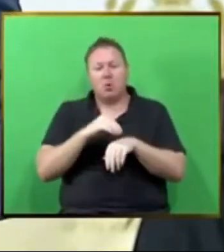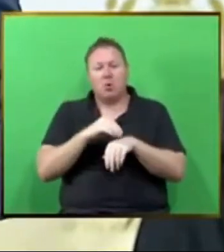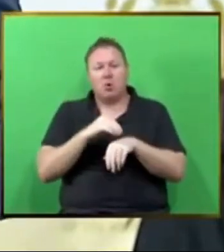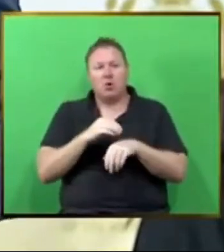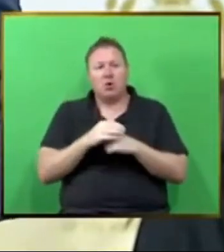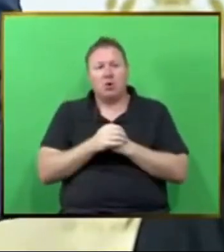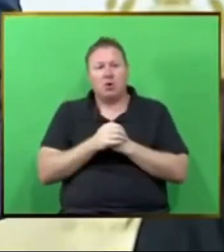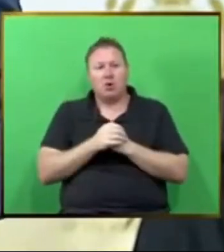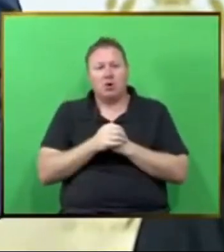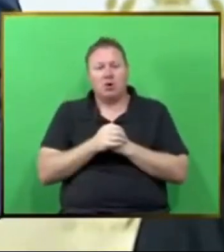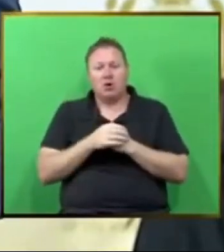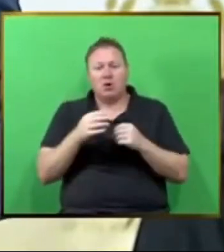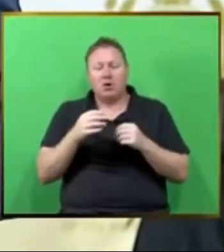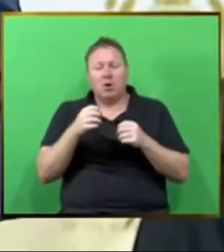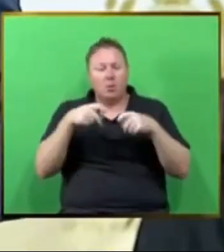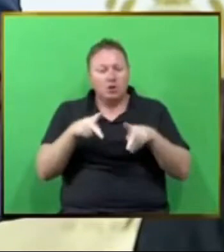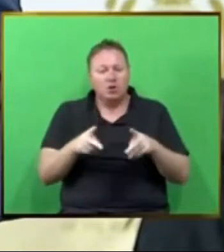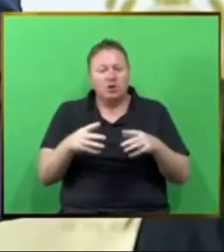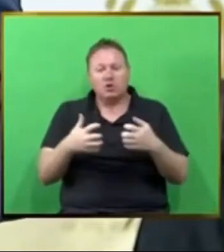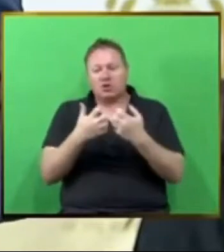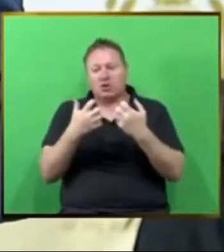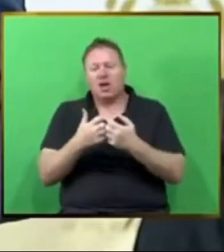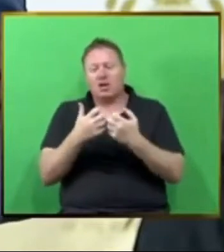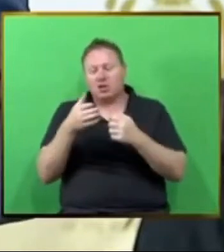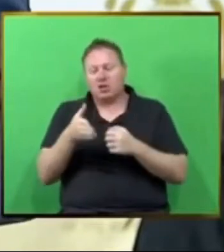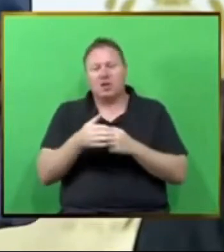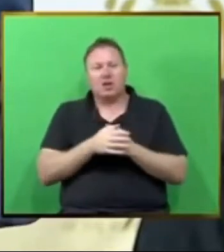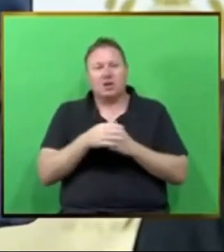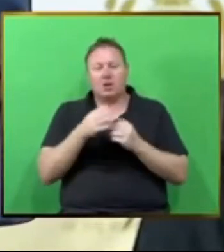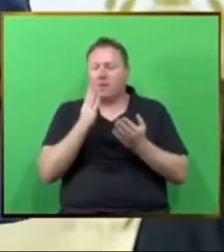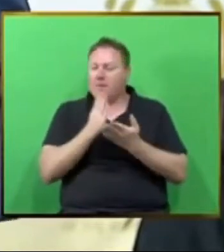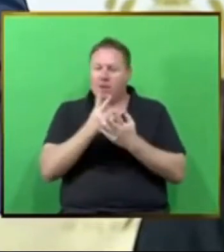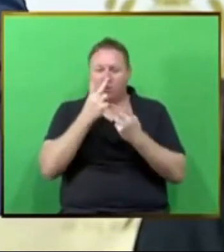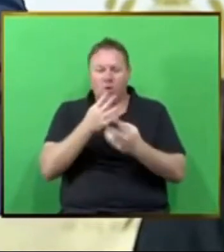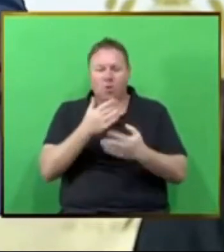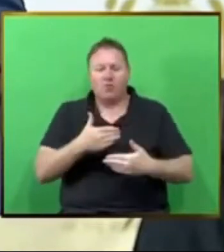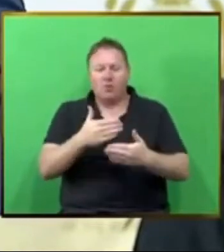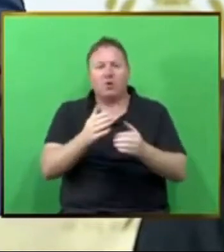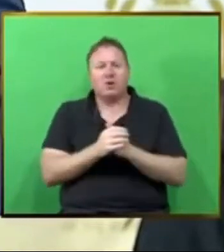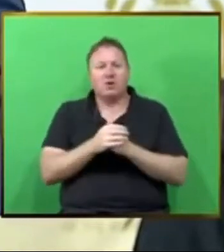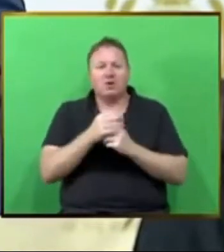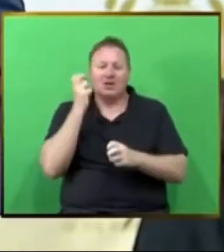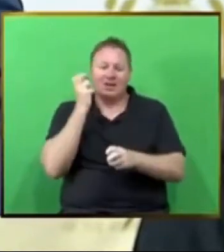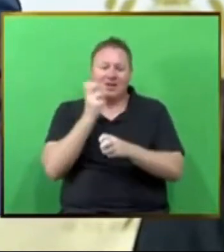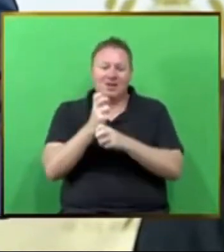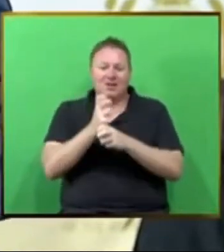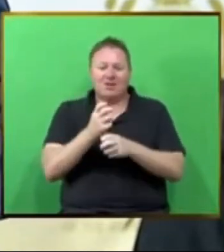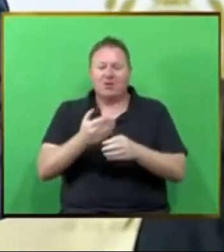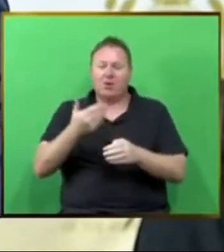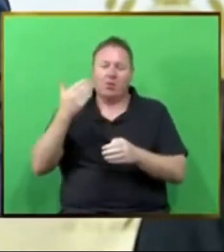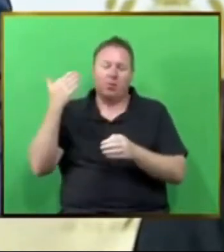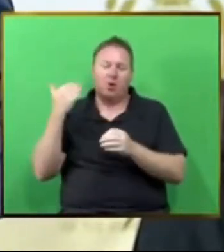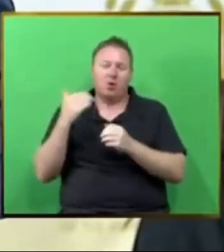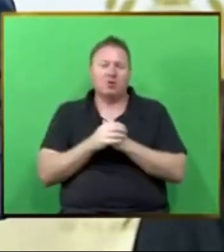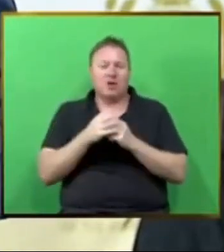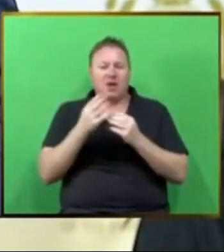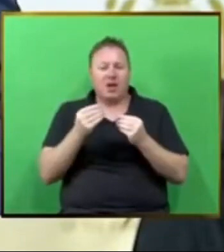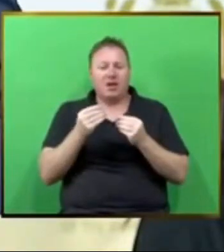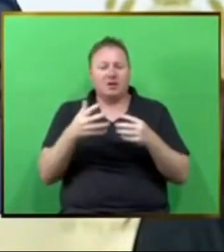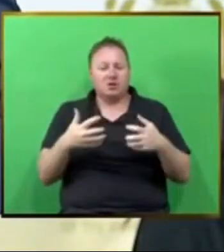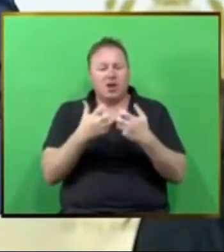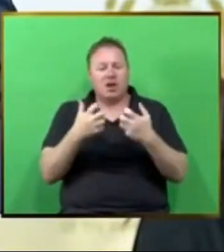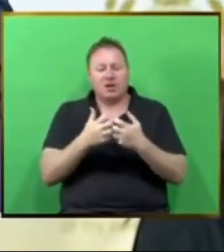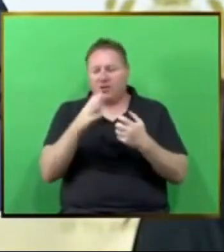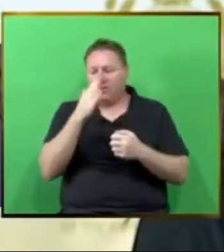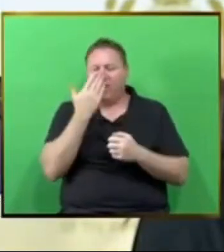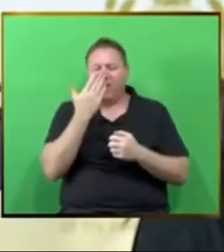may bring are something we should look forward to. Given our difficult past and some of the inevitable challenges we have faced